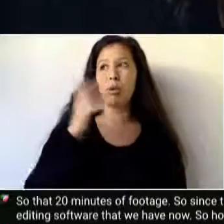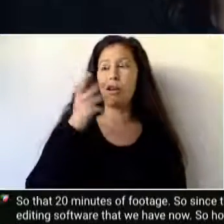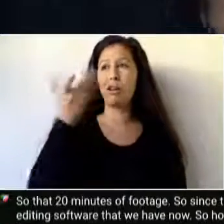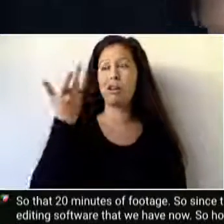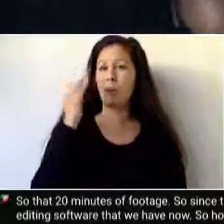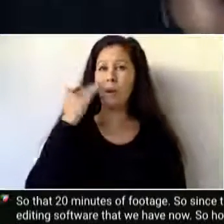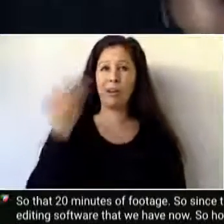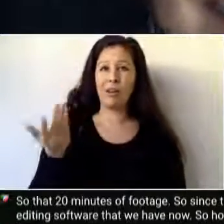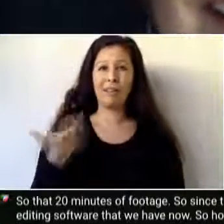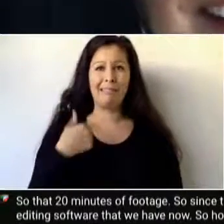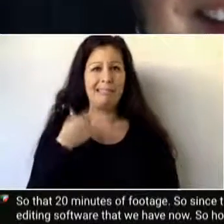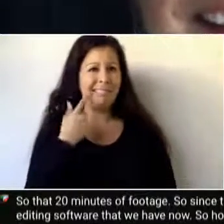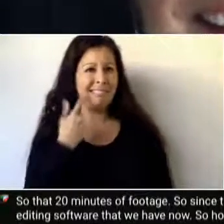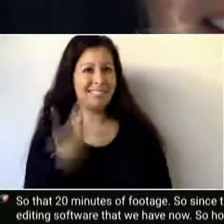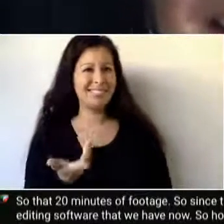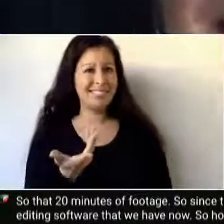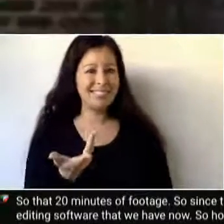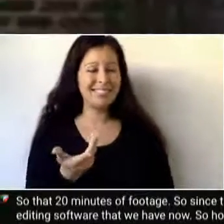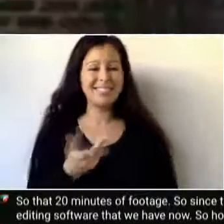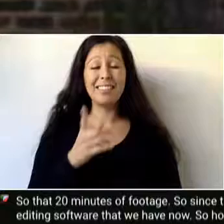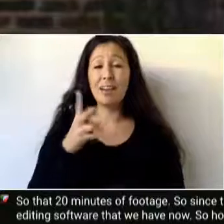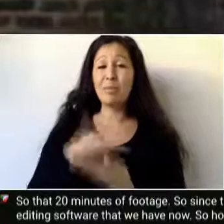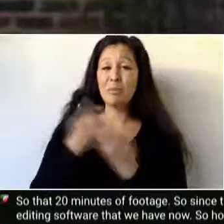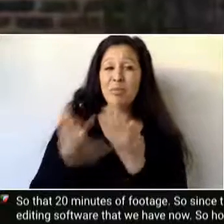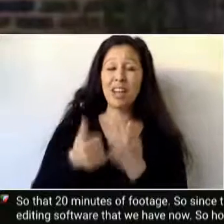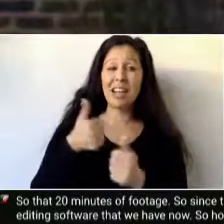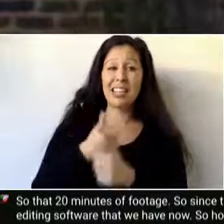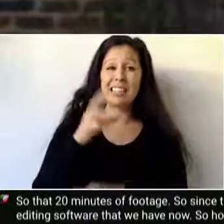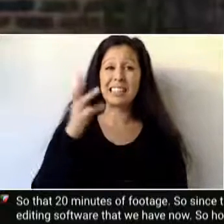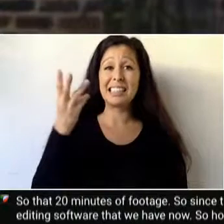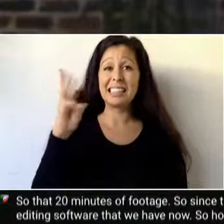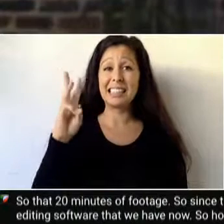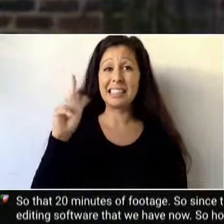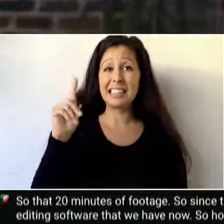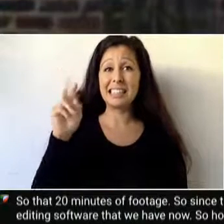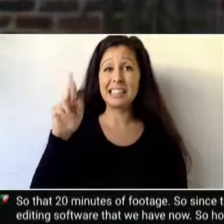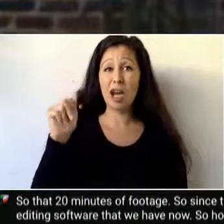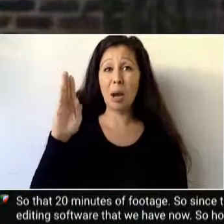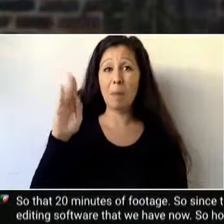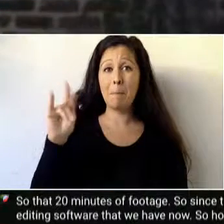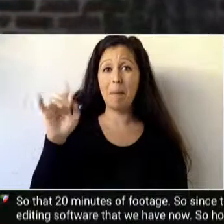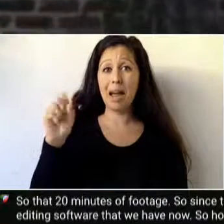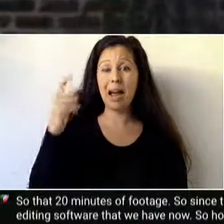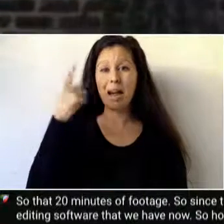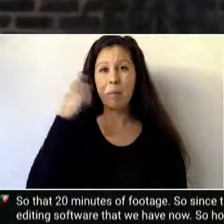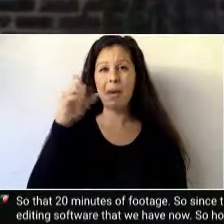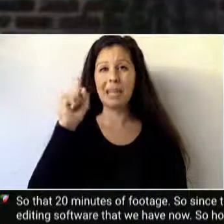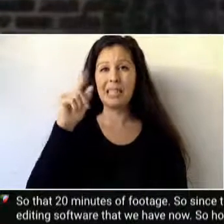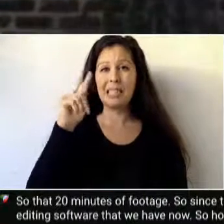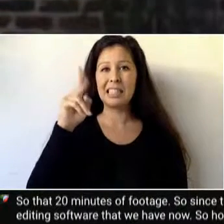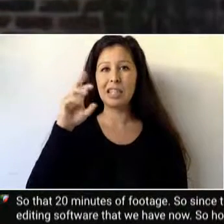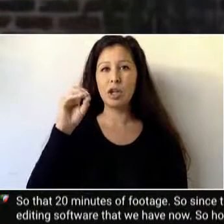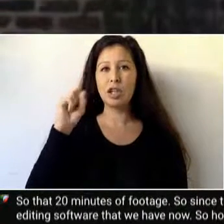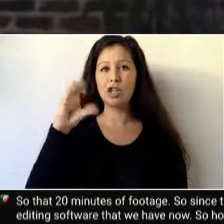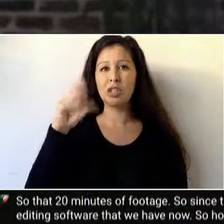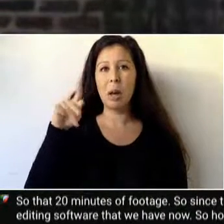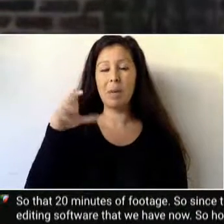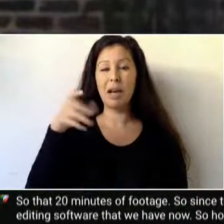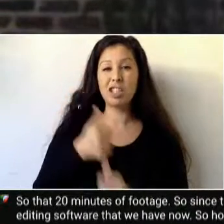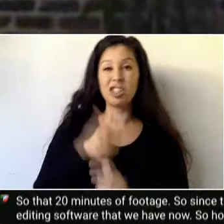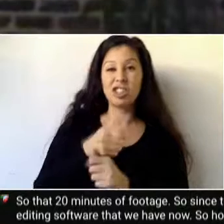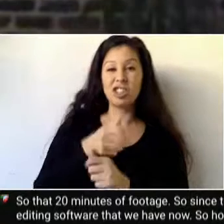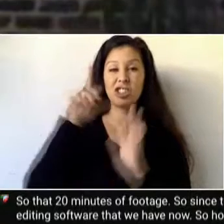Like, the project was 16 terabytes just because it was stereoscopic. It was shot in 8K.